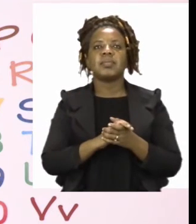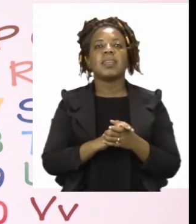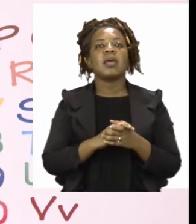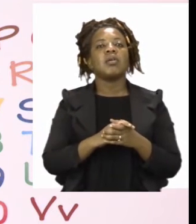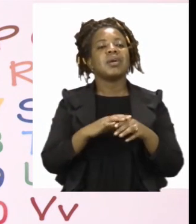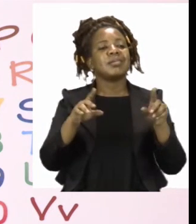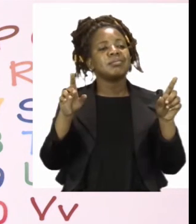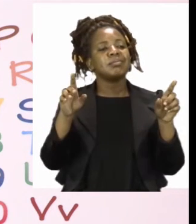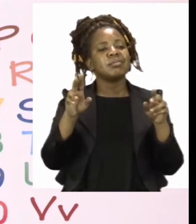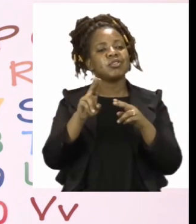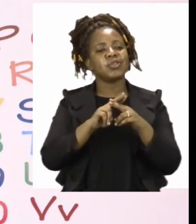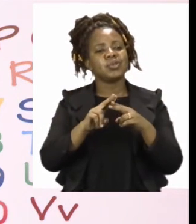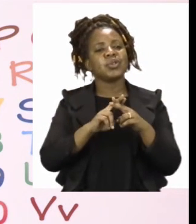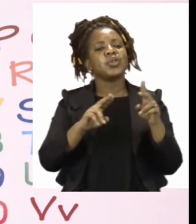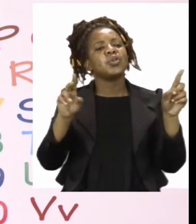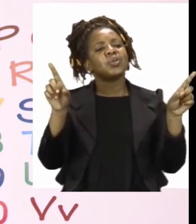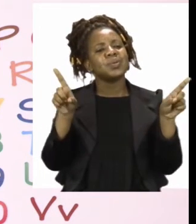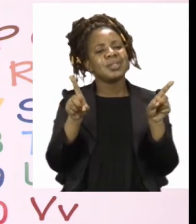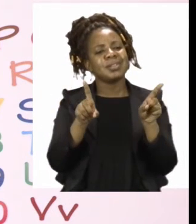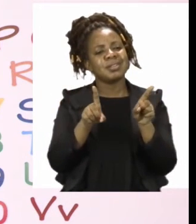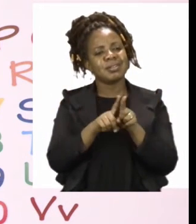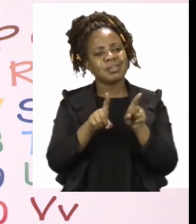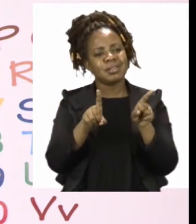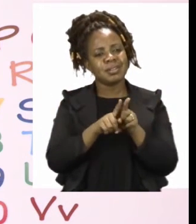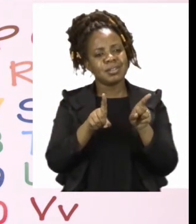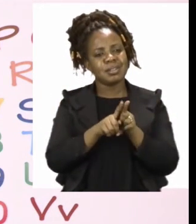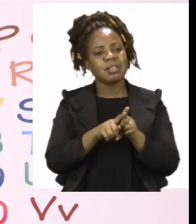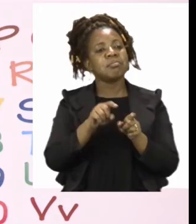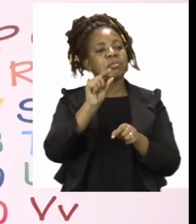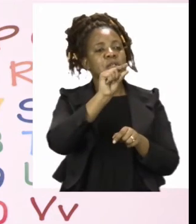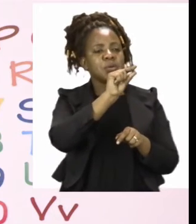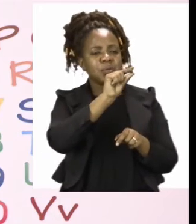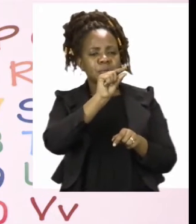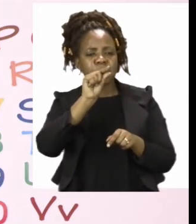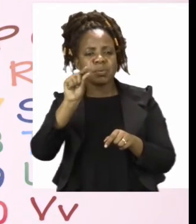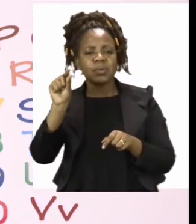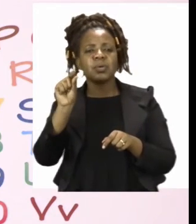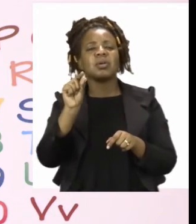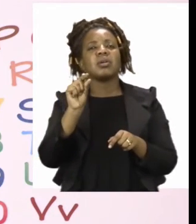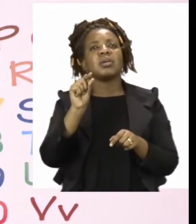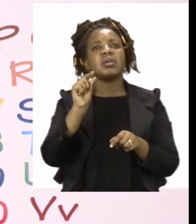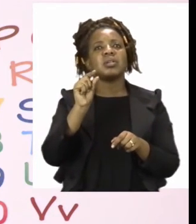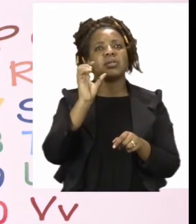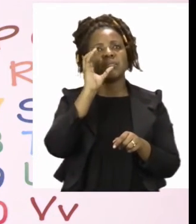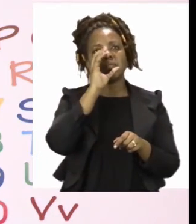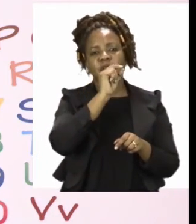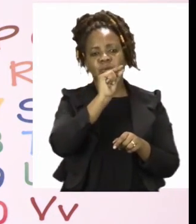and fill in the missing word in the sentences let's take a look at our exercise so number